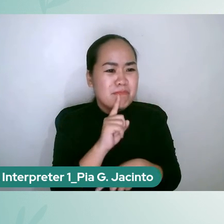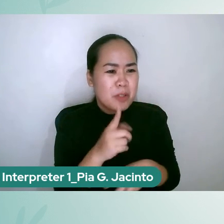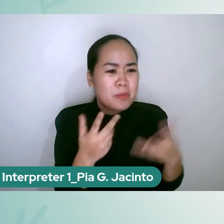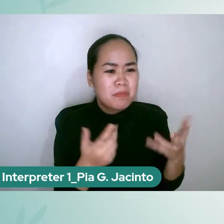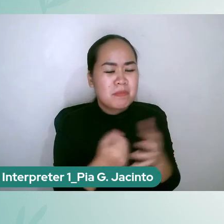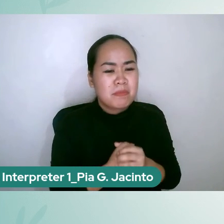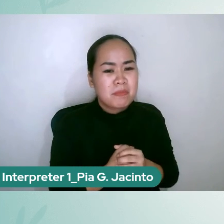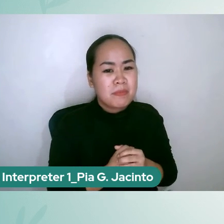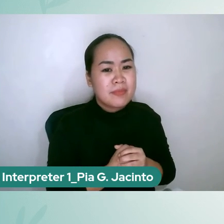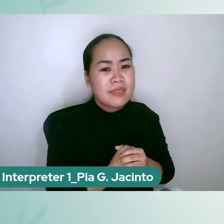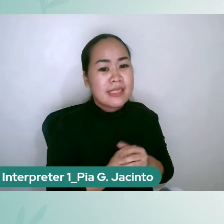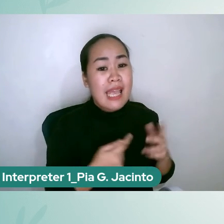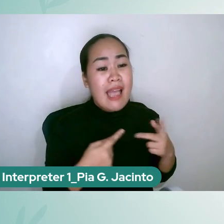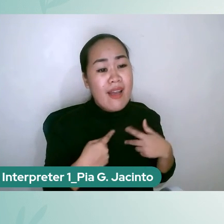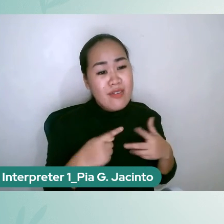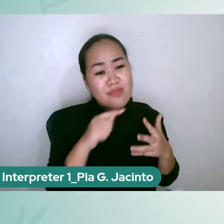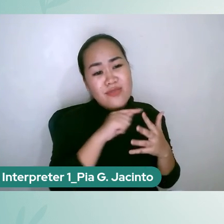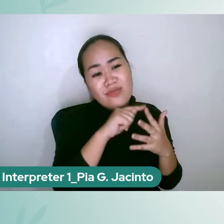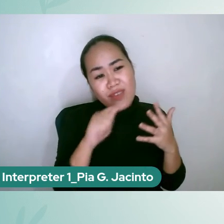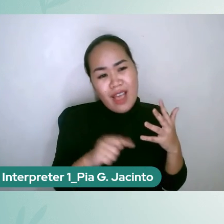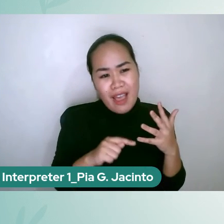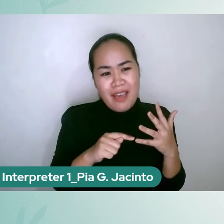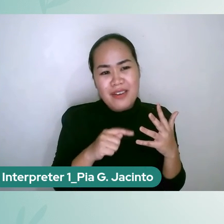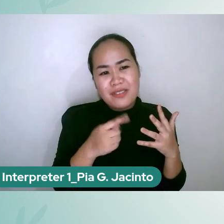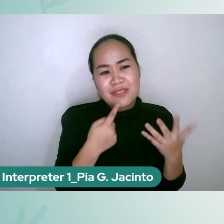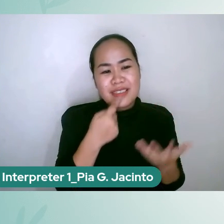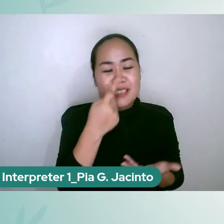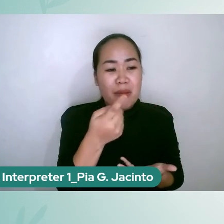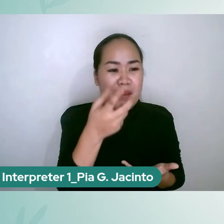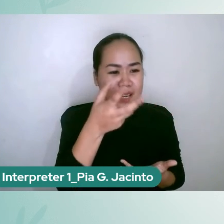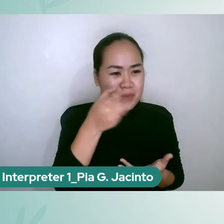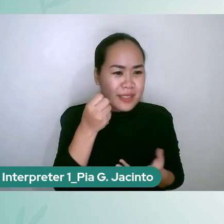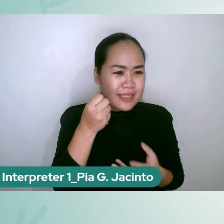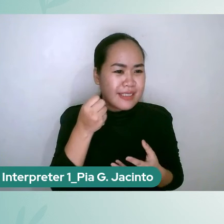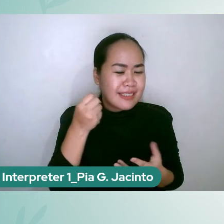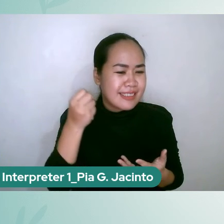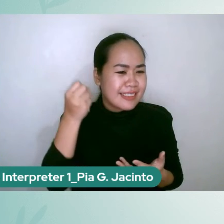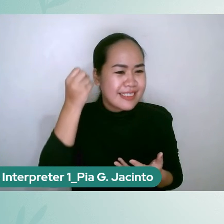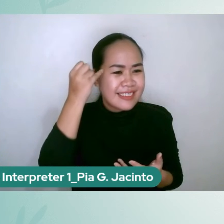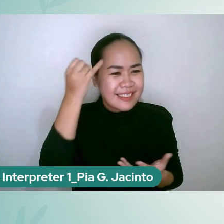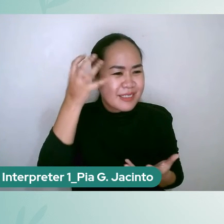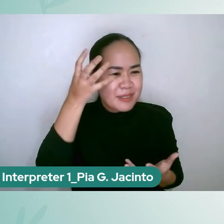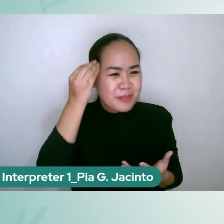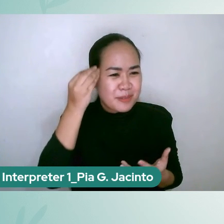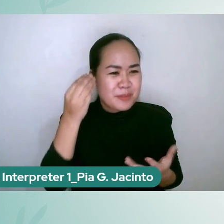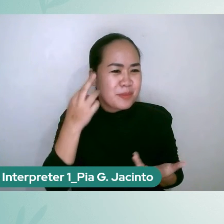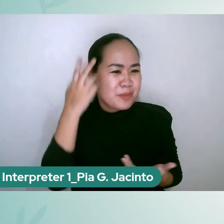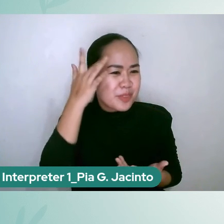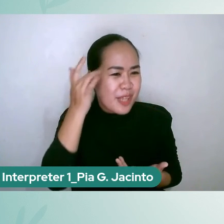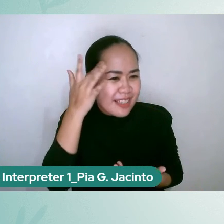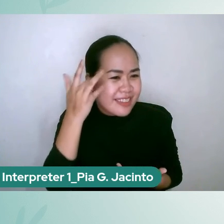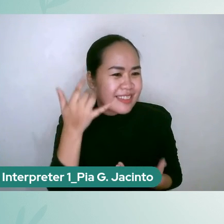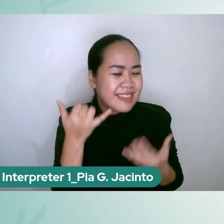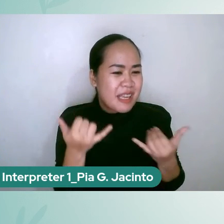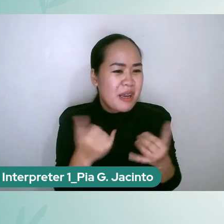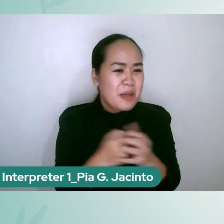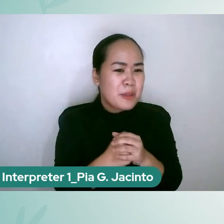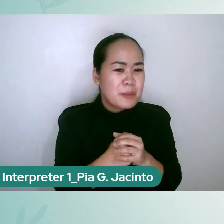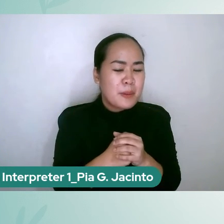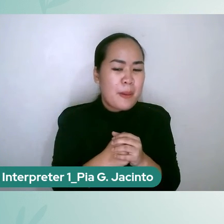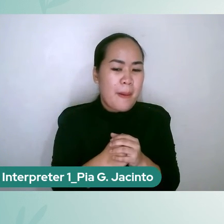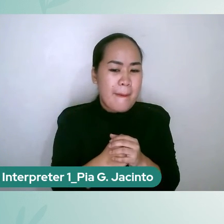I have 5 takeaways. Dr. Ricky mentioned about his 4 takeaways. I have 5 takeaways.